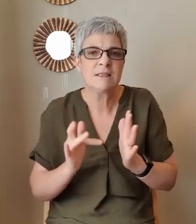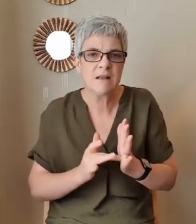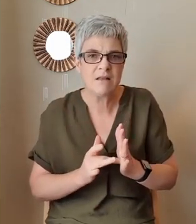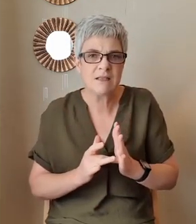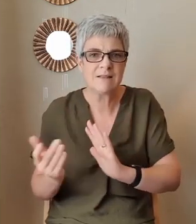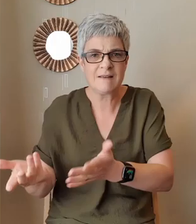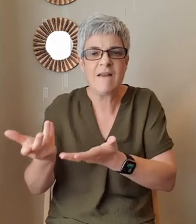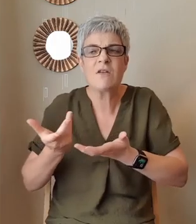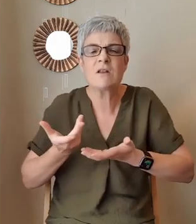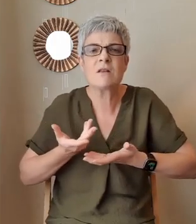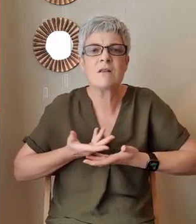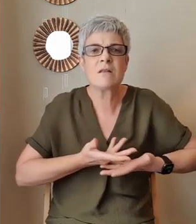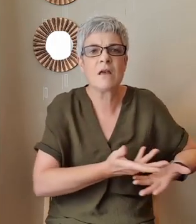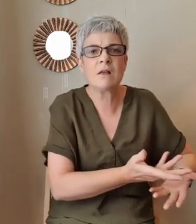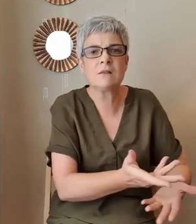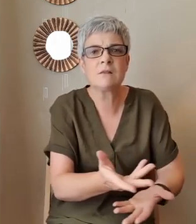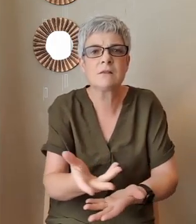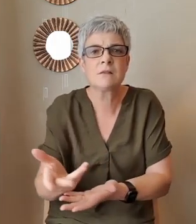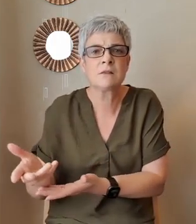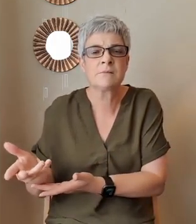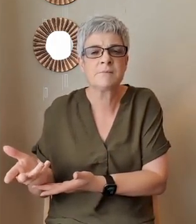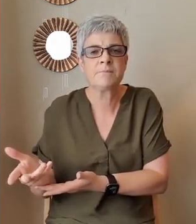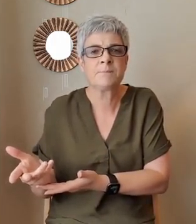given to us.